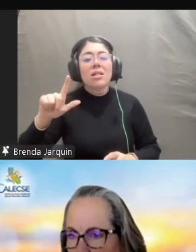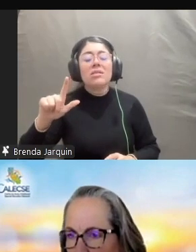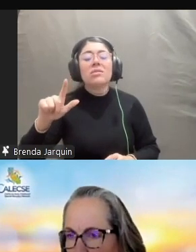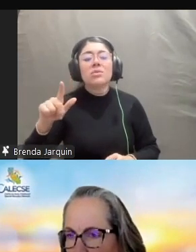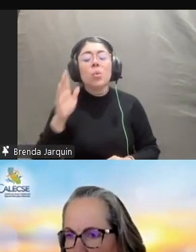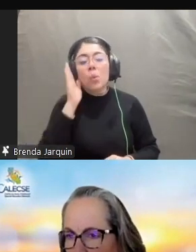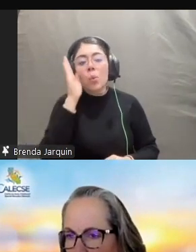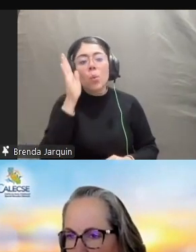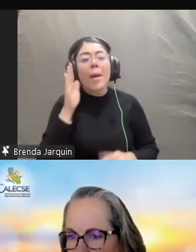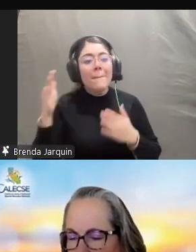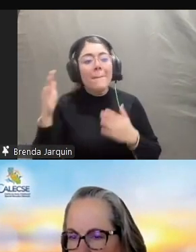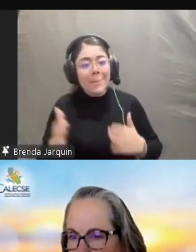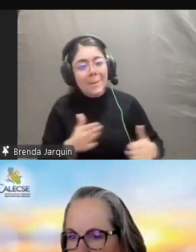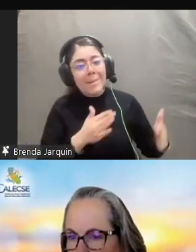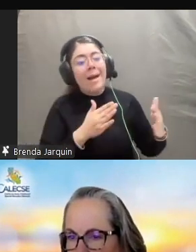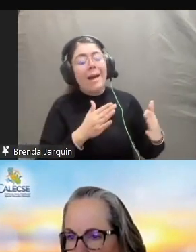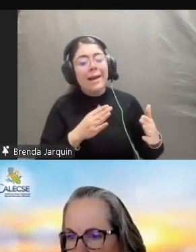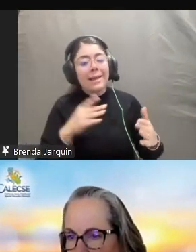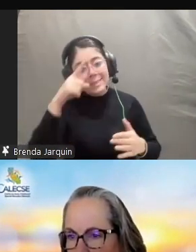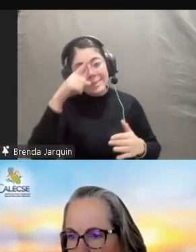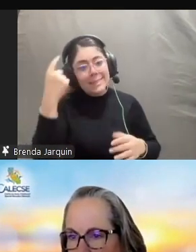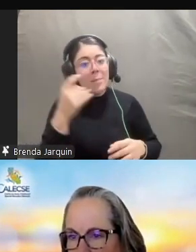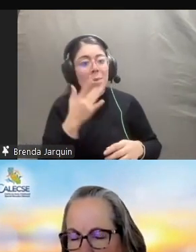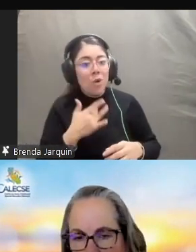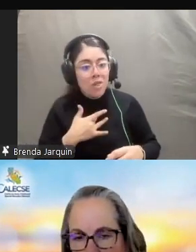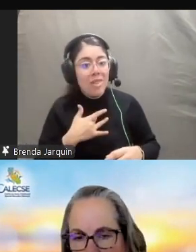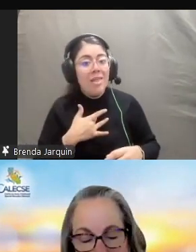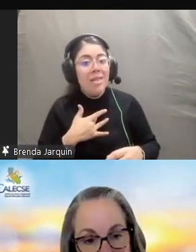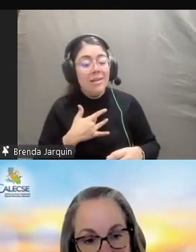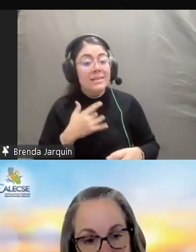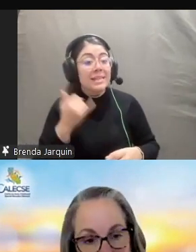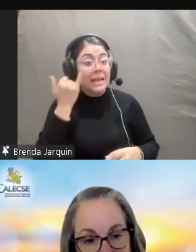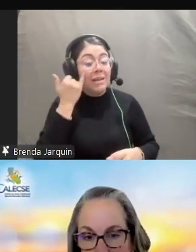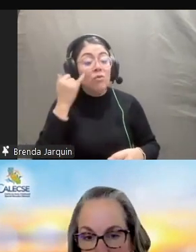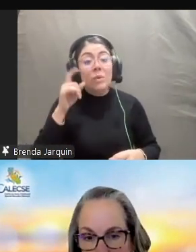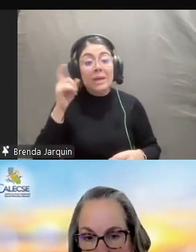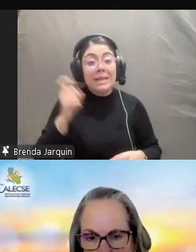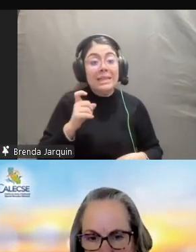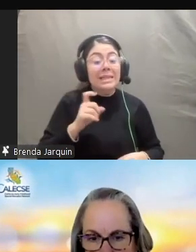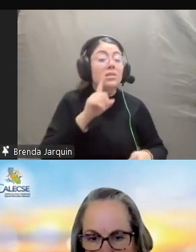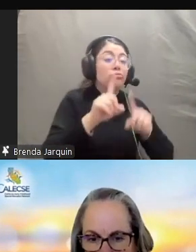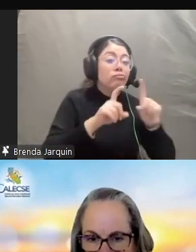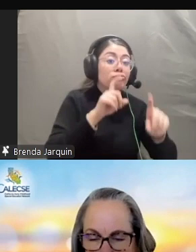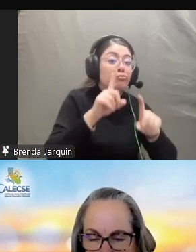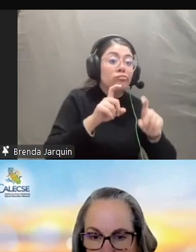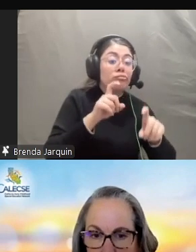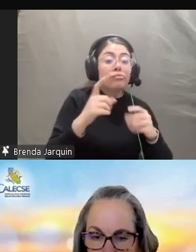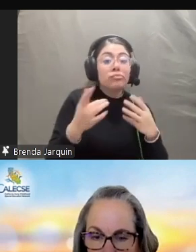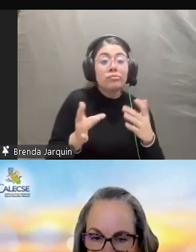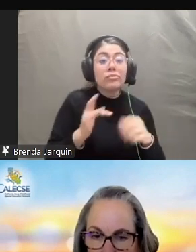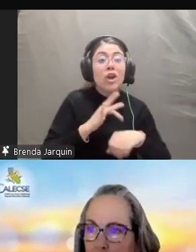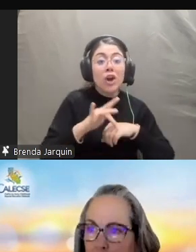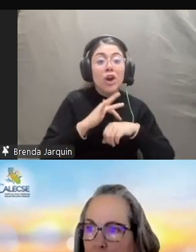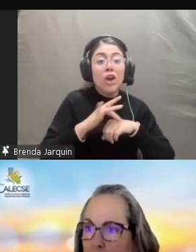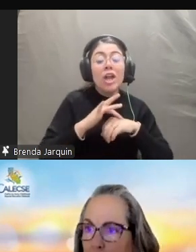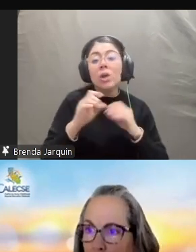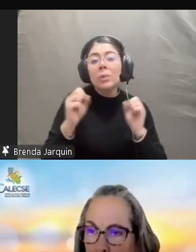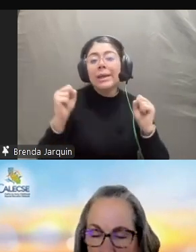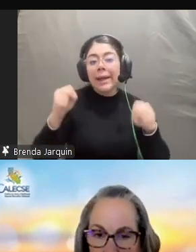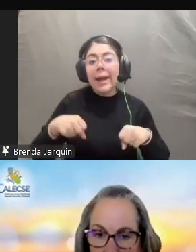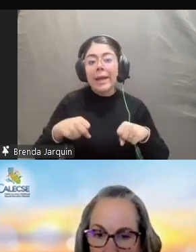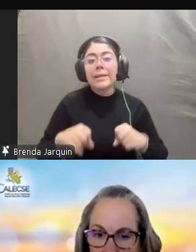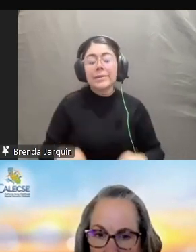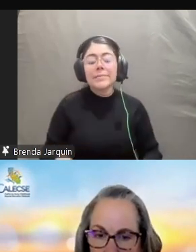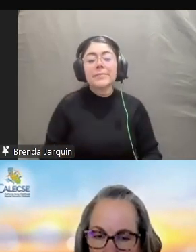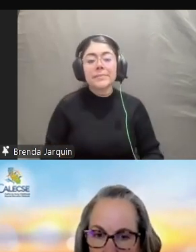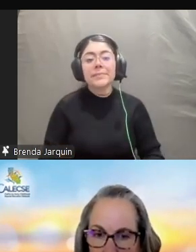sure that we're aware and we can do any early assessments that we can along the way. And then